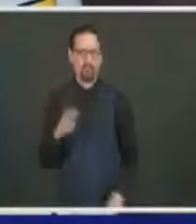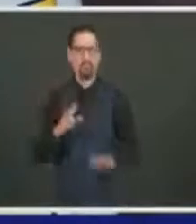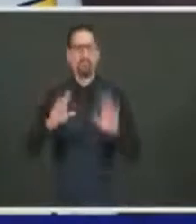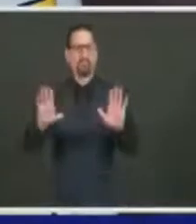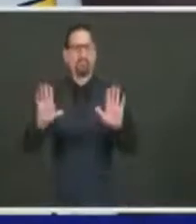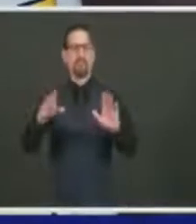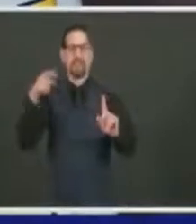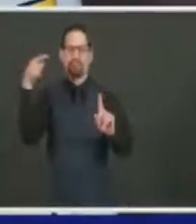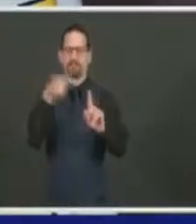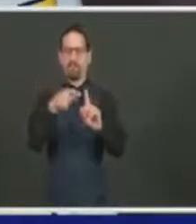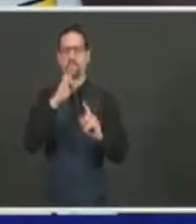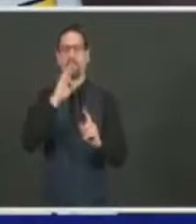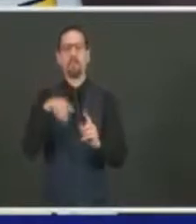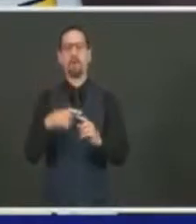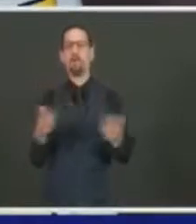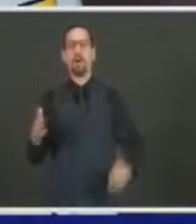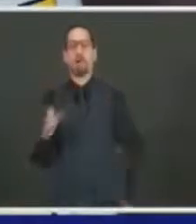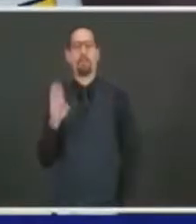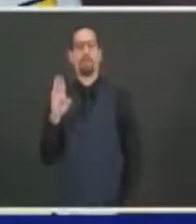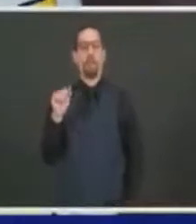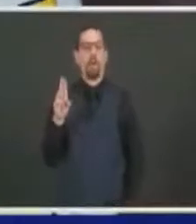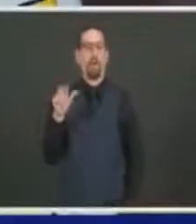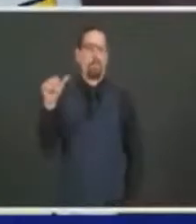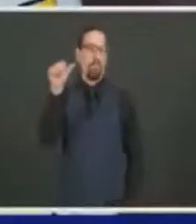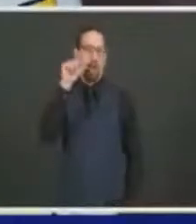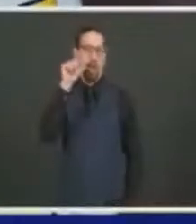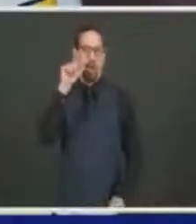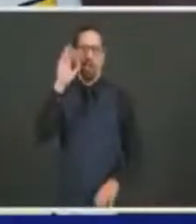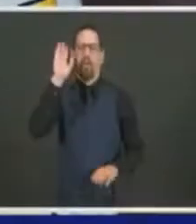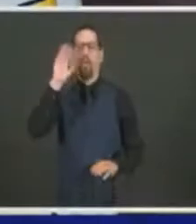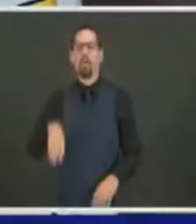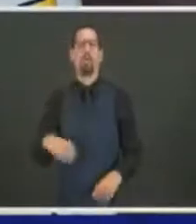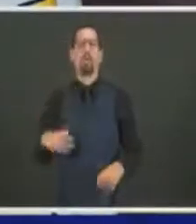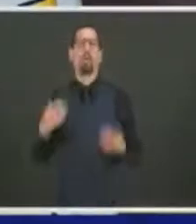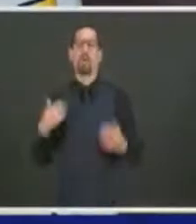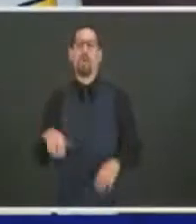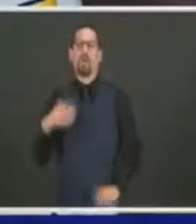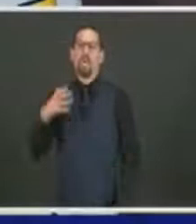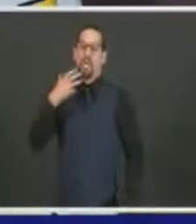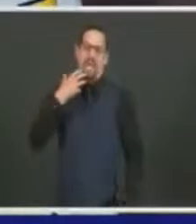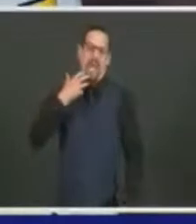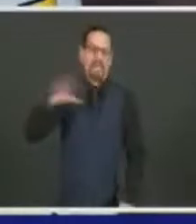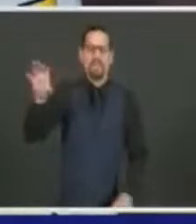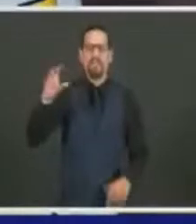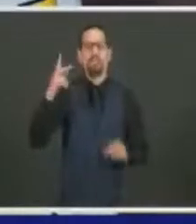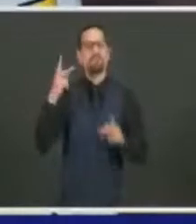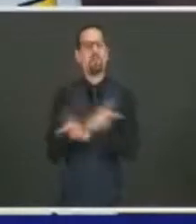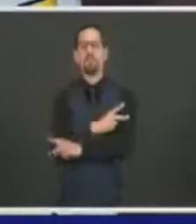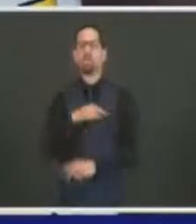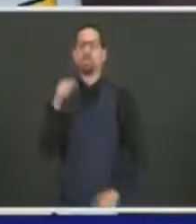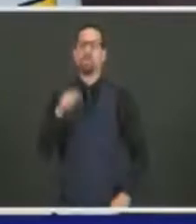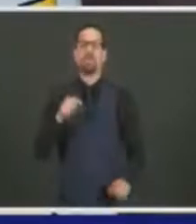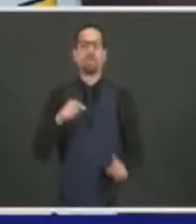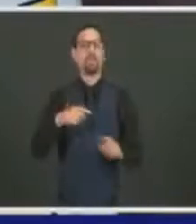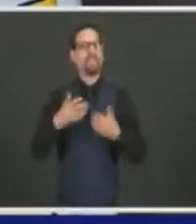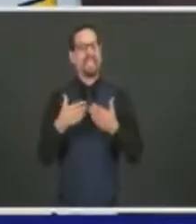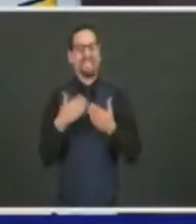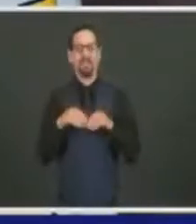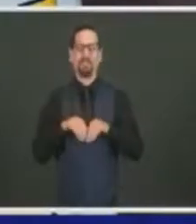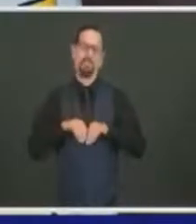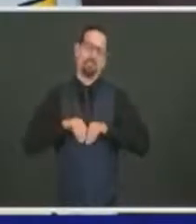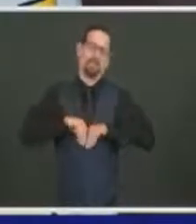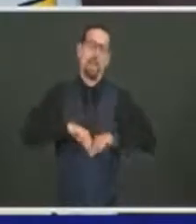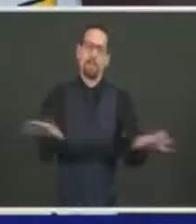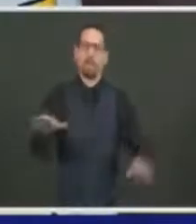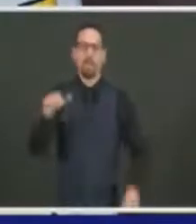times. As I said, bars have proven to be a hot spot. Today on the call with the White House, we heard from Deborah Birx, we